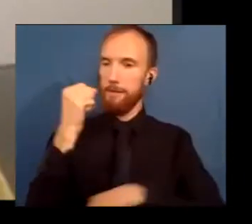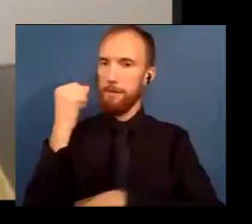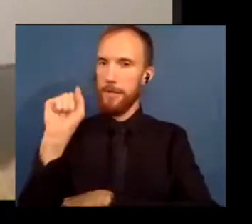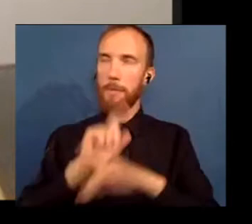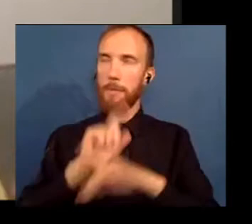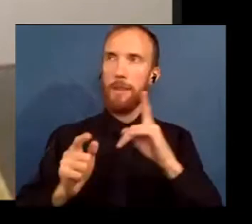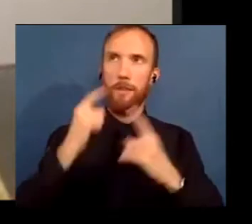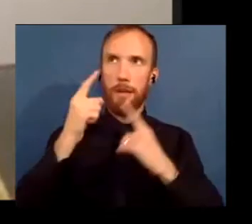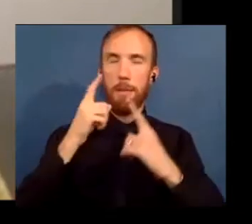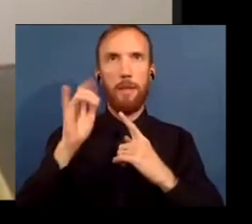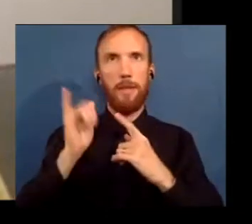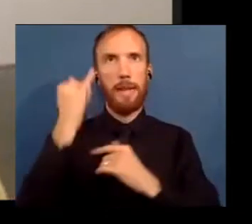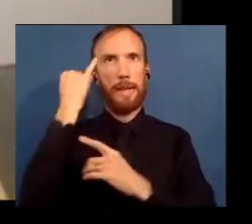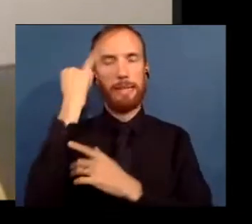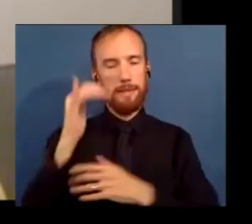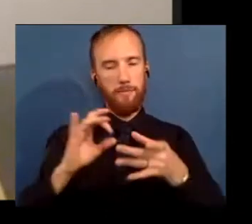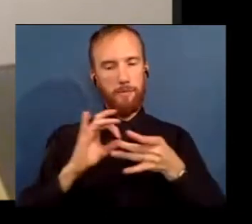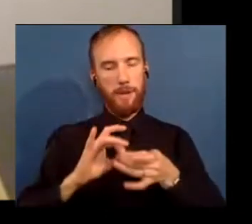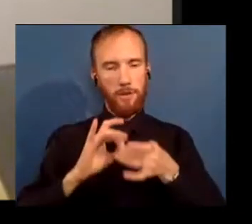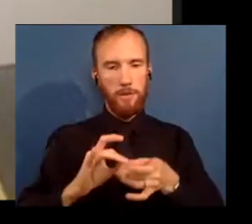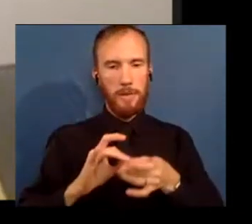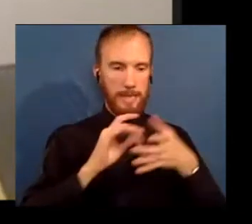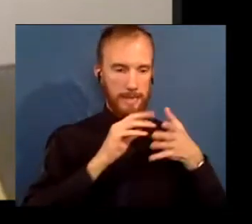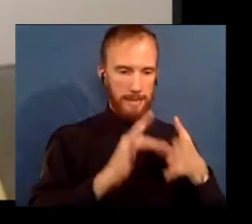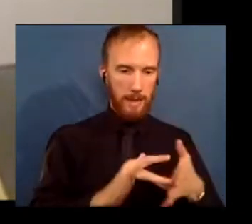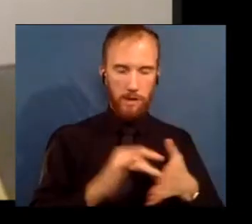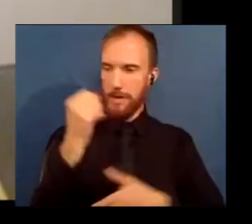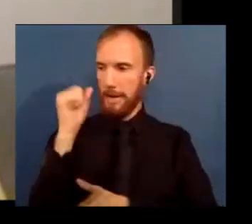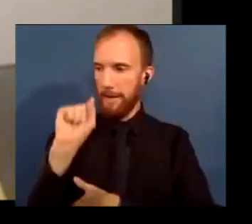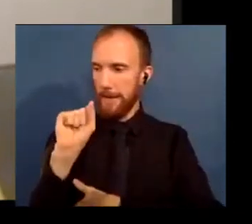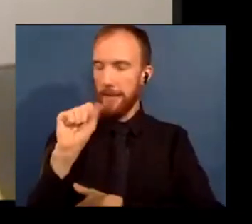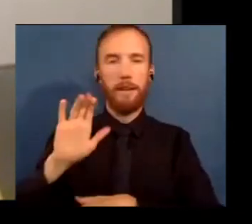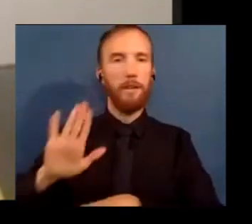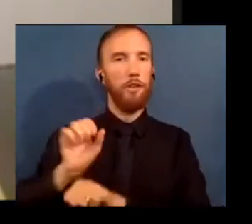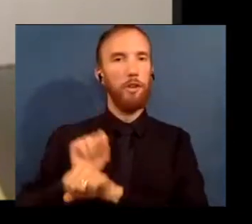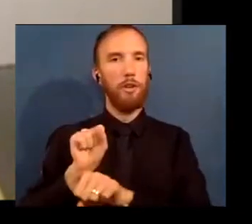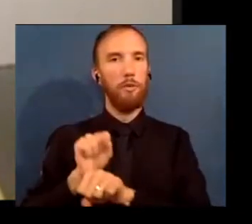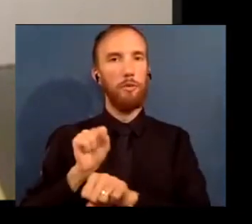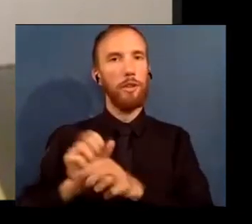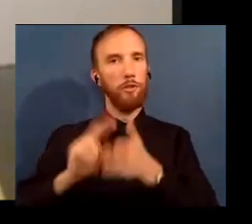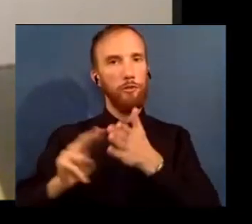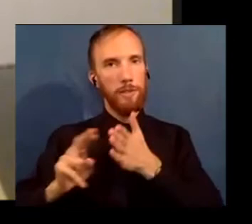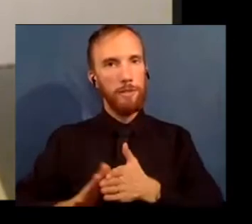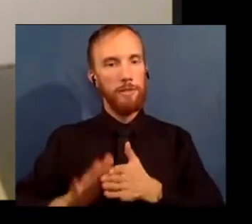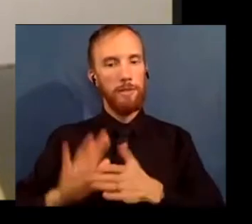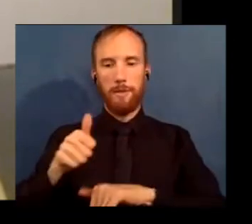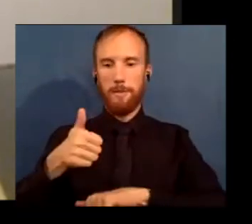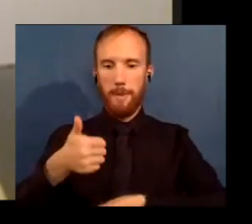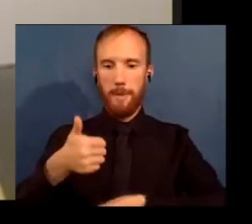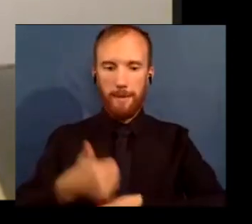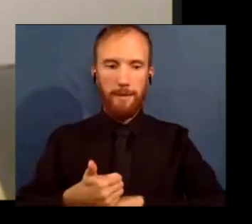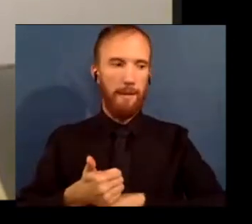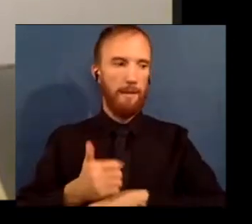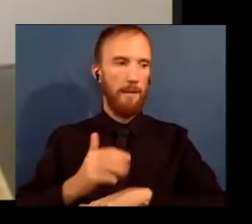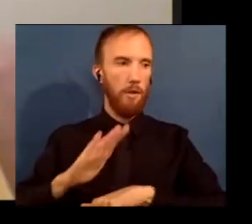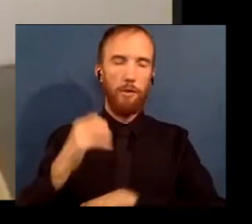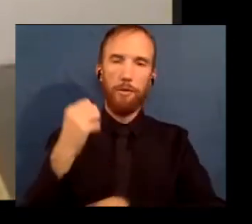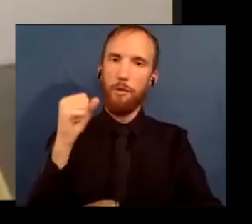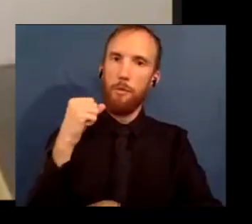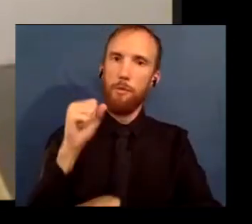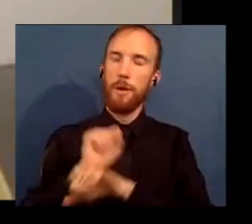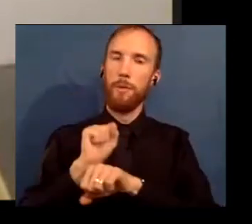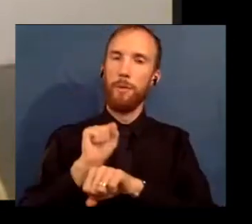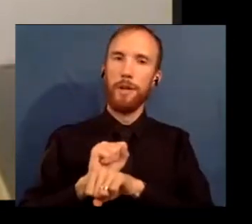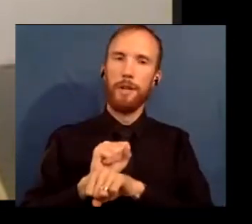right? That her work as a researcher with the Invisible Institute is also built out of and part of her movement work. And then